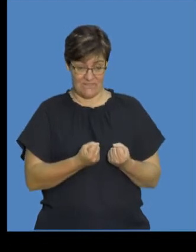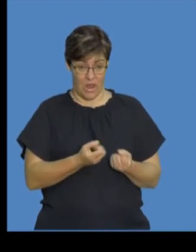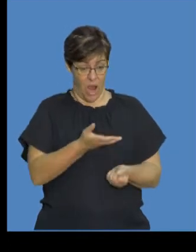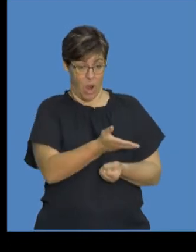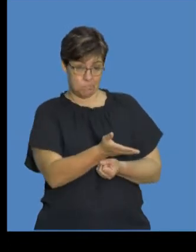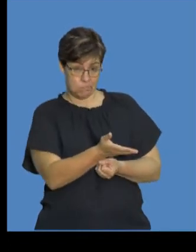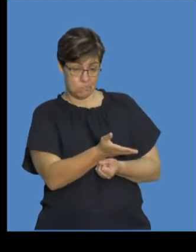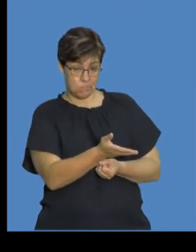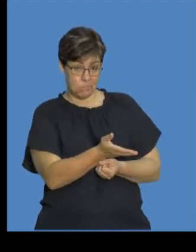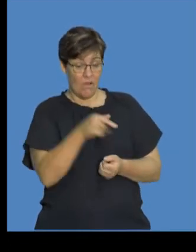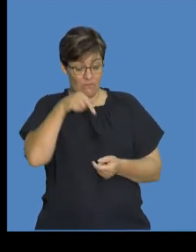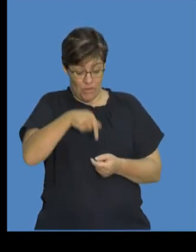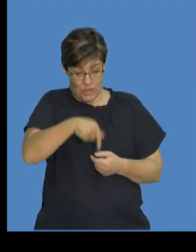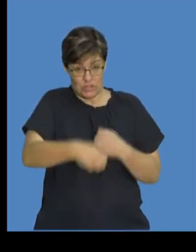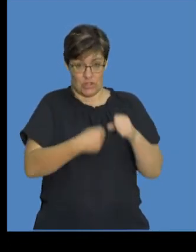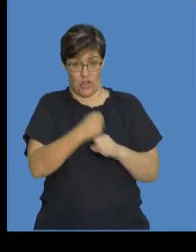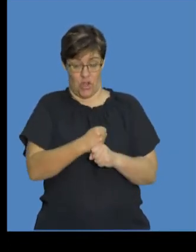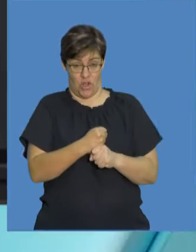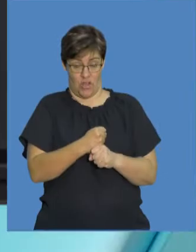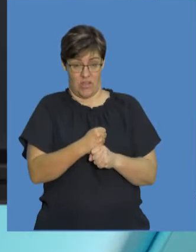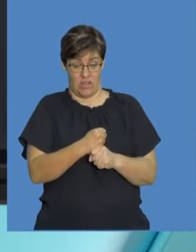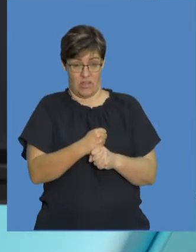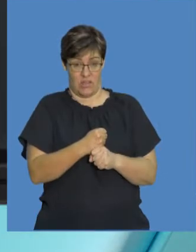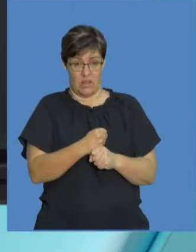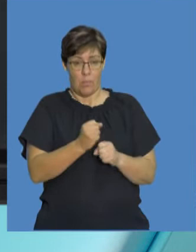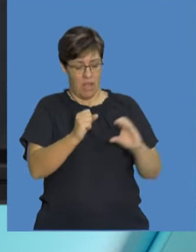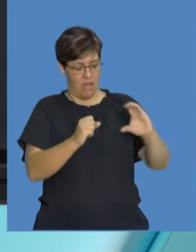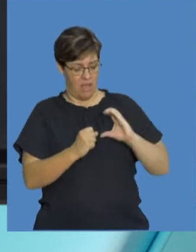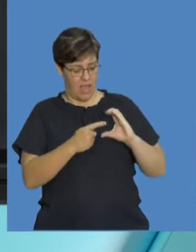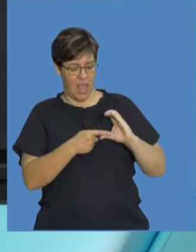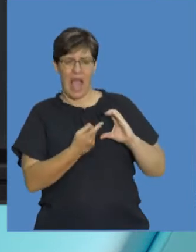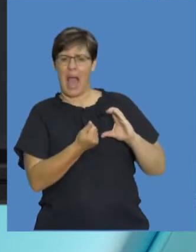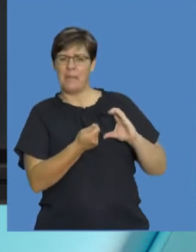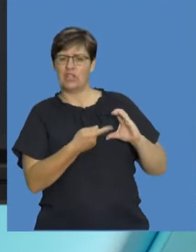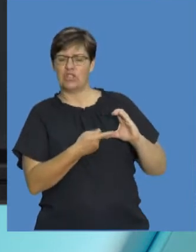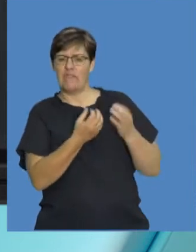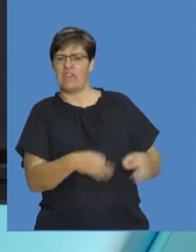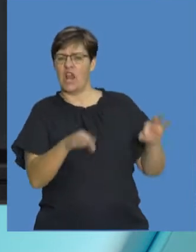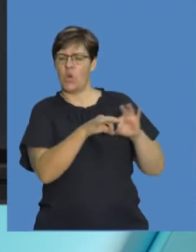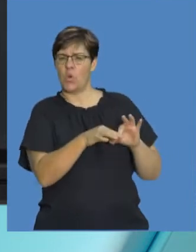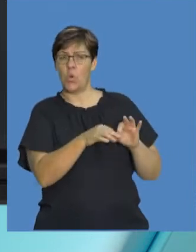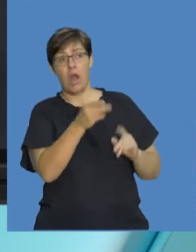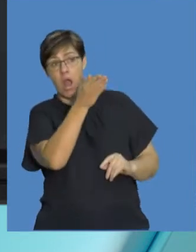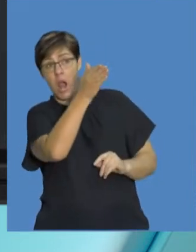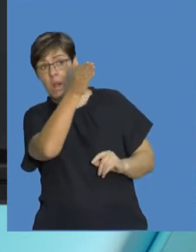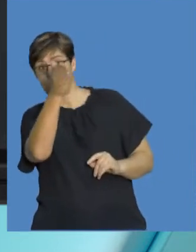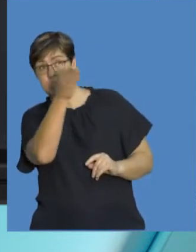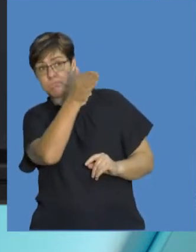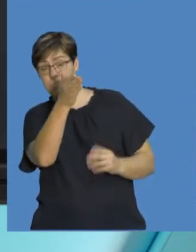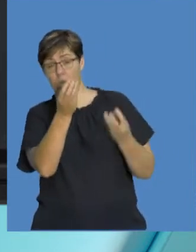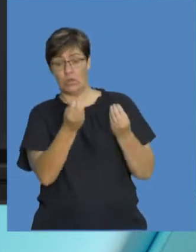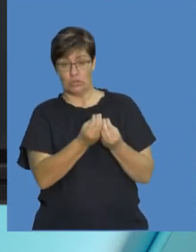the current year, I repeat, if you are given the value of your trading